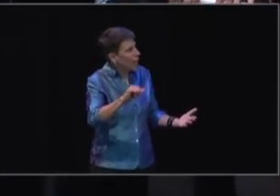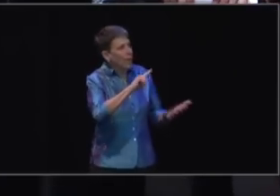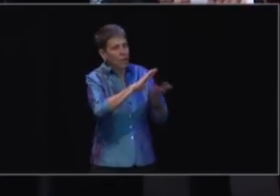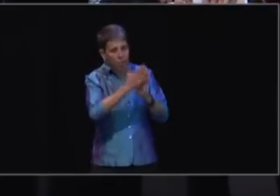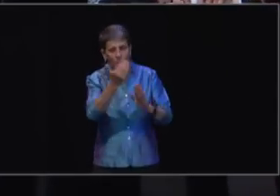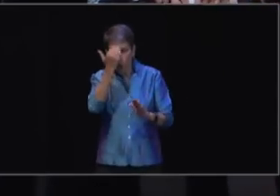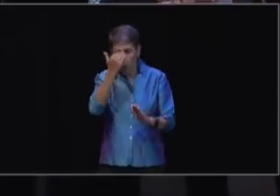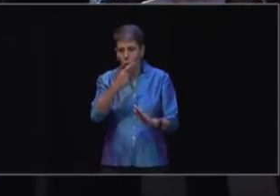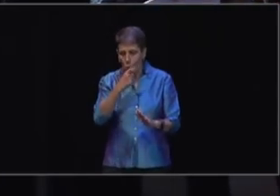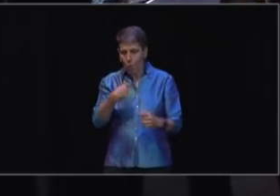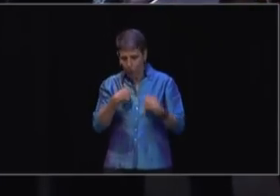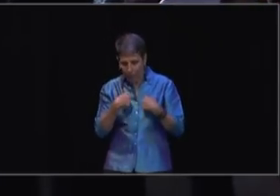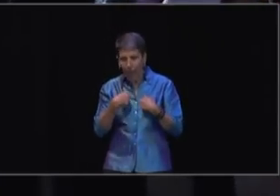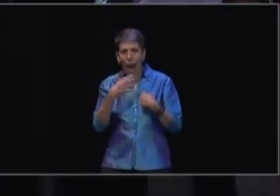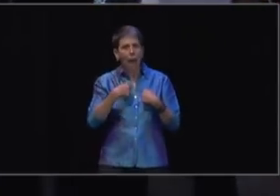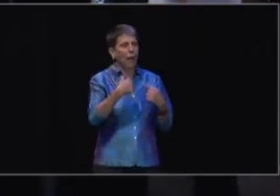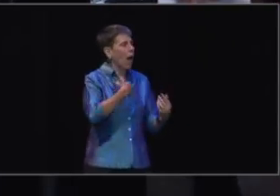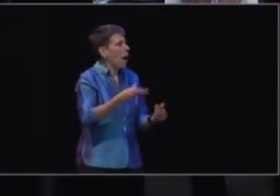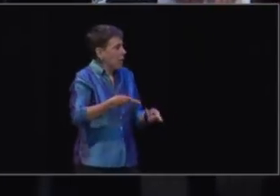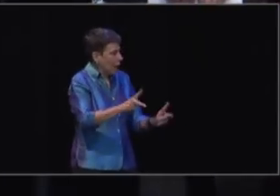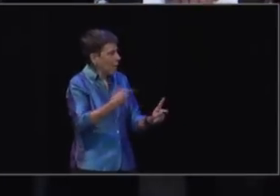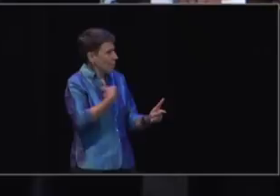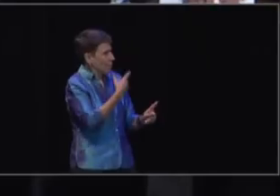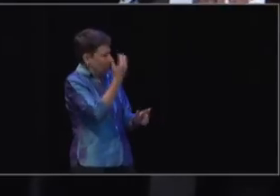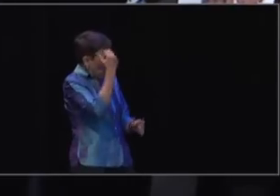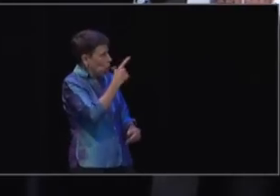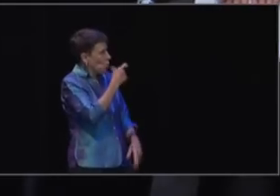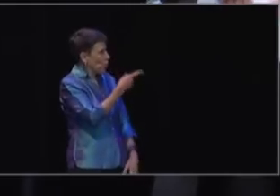and letting me know you.